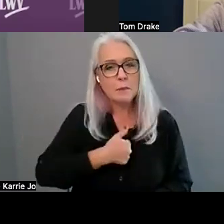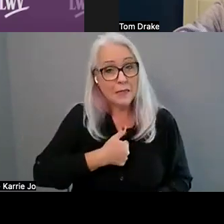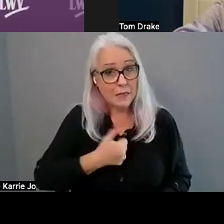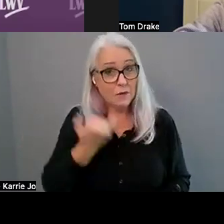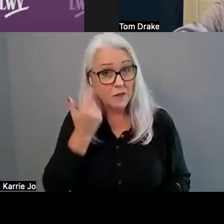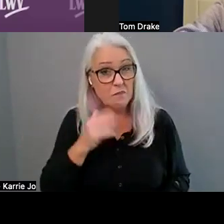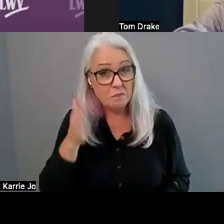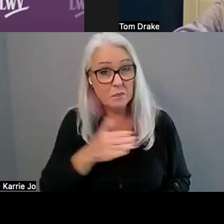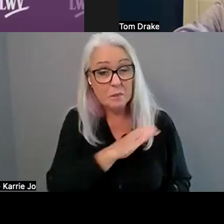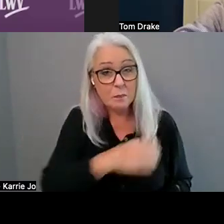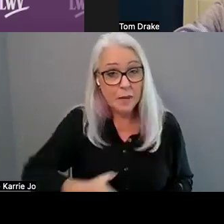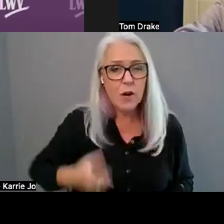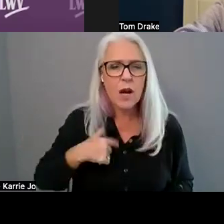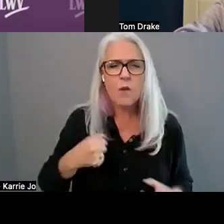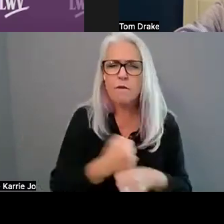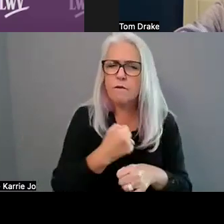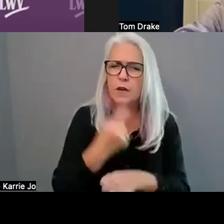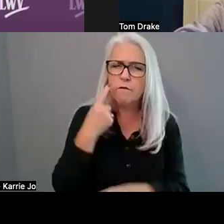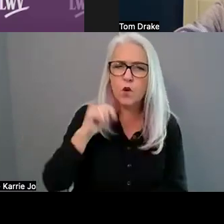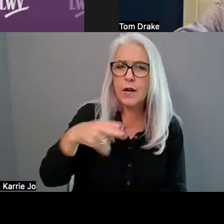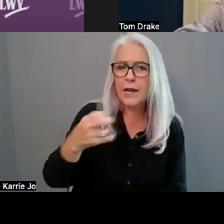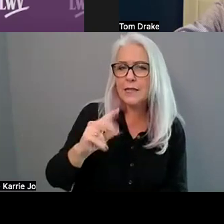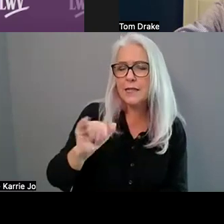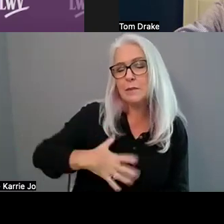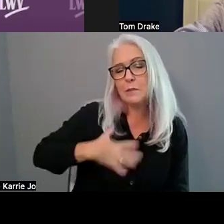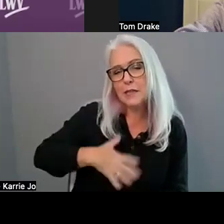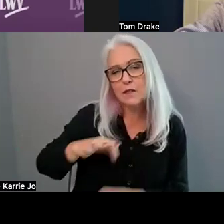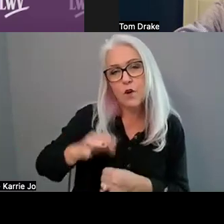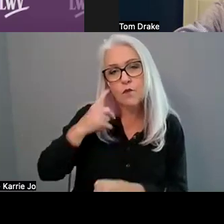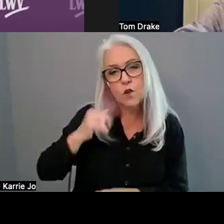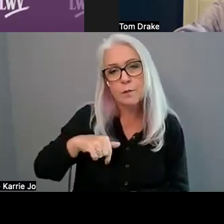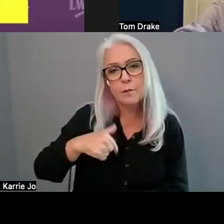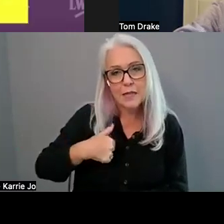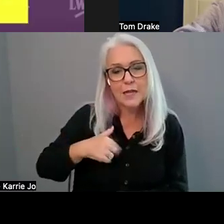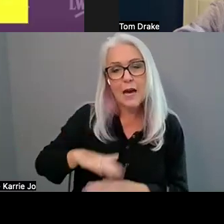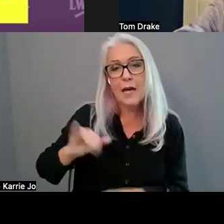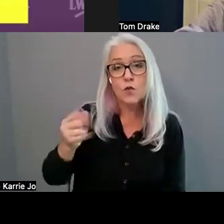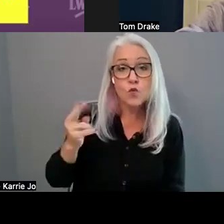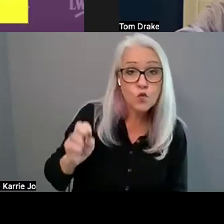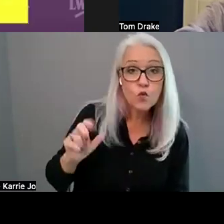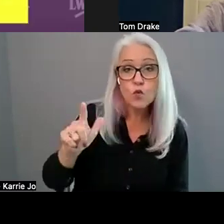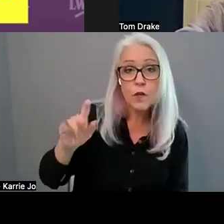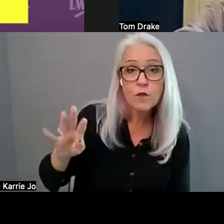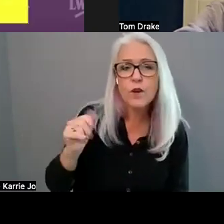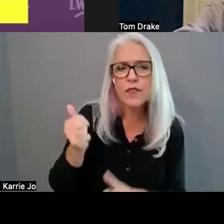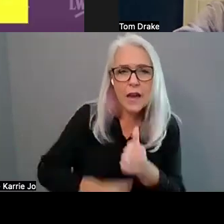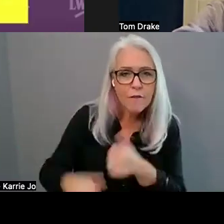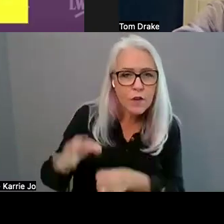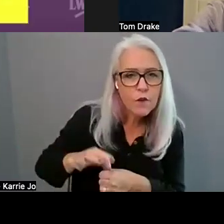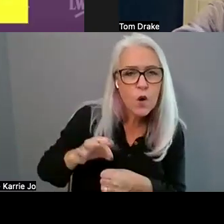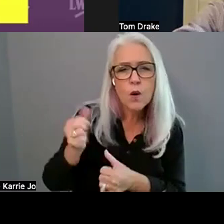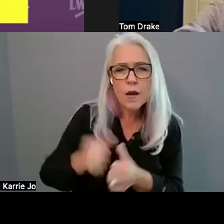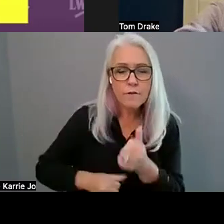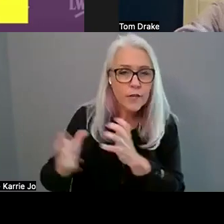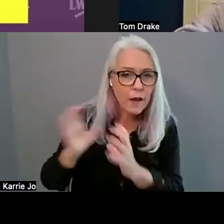and fight for Hastings. If our visions align, please vote for me on June 24th. Please tell a neighbor. Every vote and every conversation counts. And if you'd